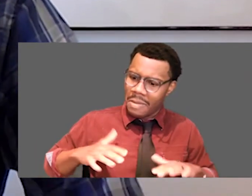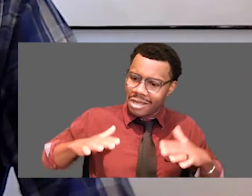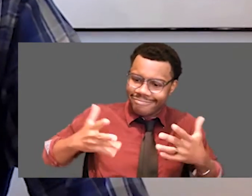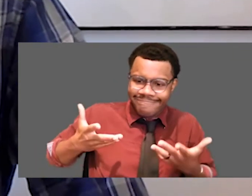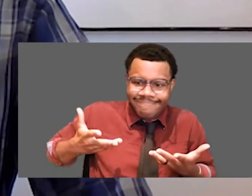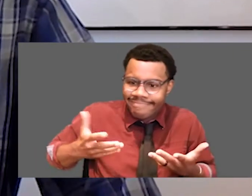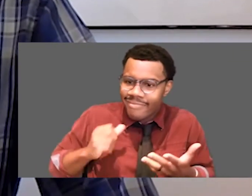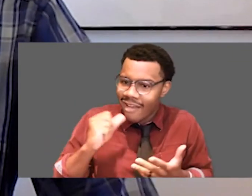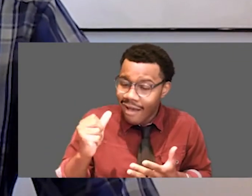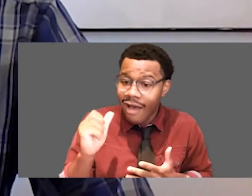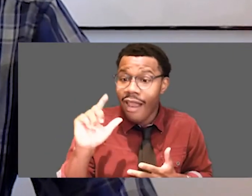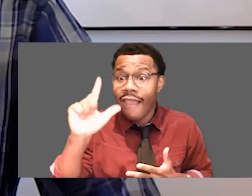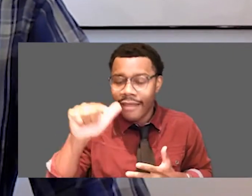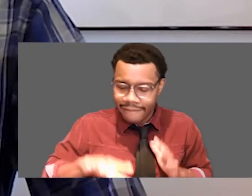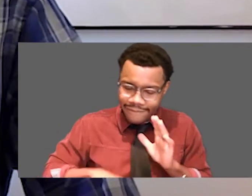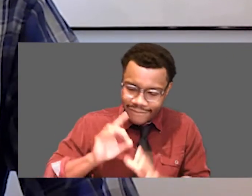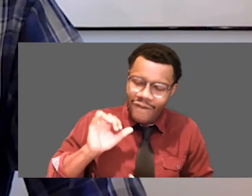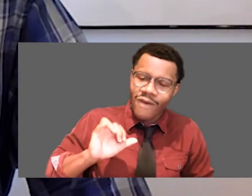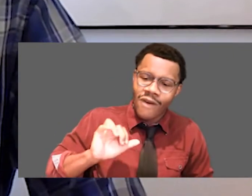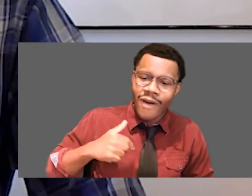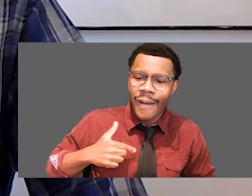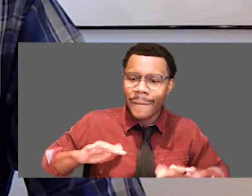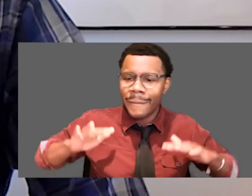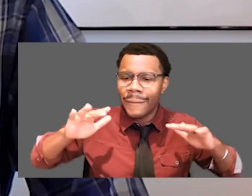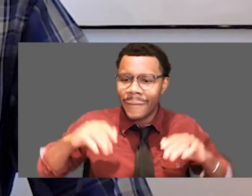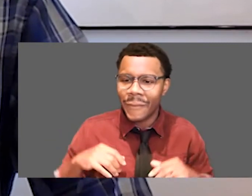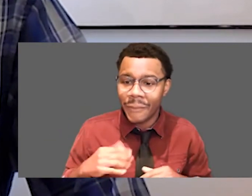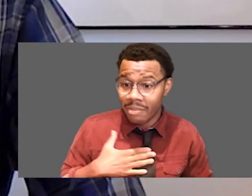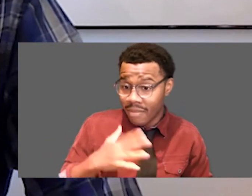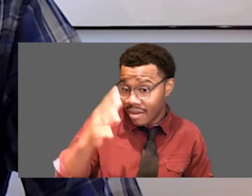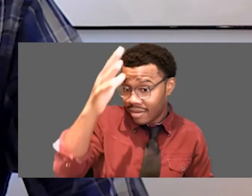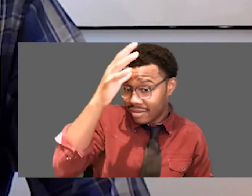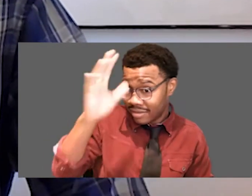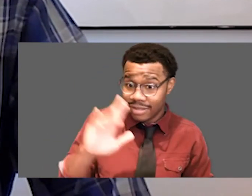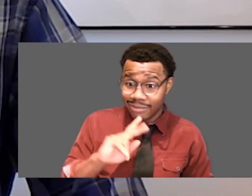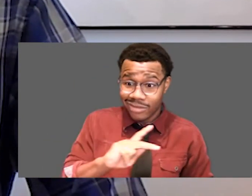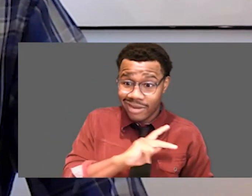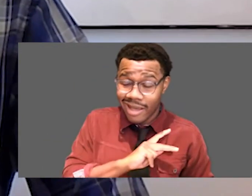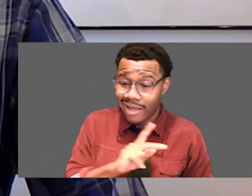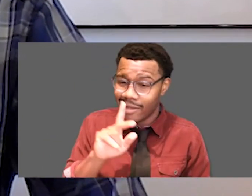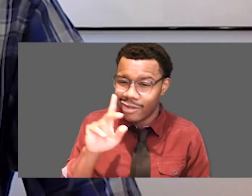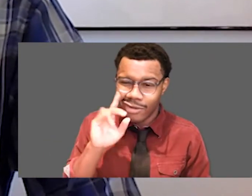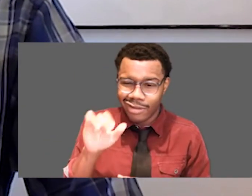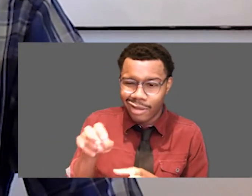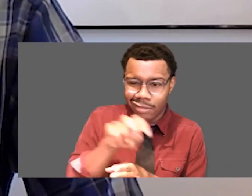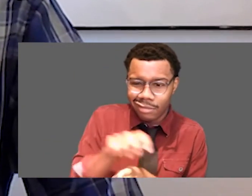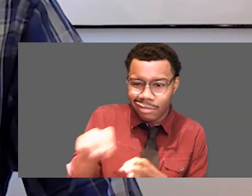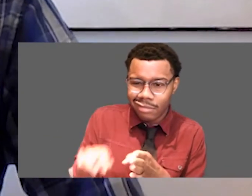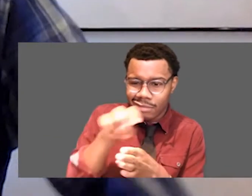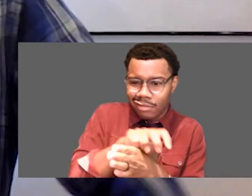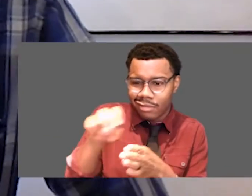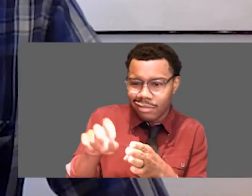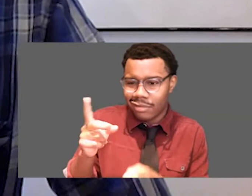and Mr. Hyde personality was always a pink elephant in the room. Whenever we were home, he wasn't.